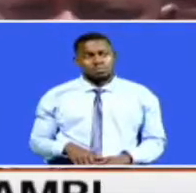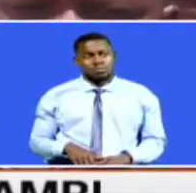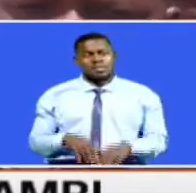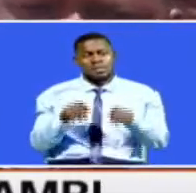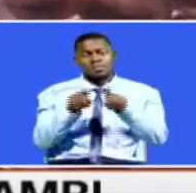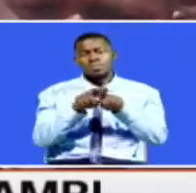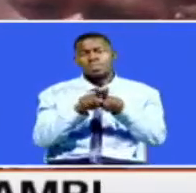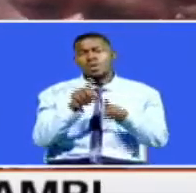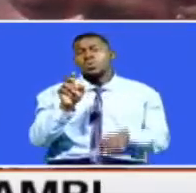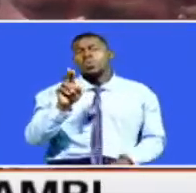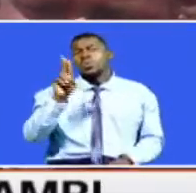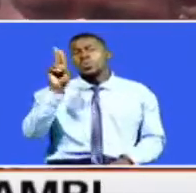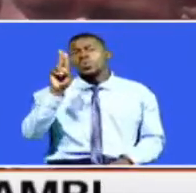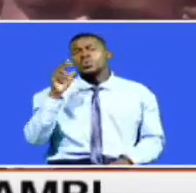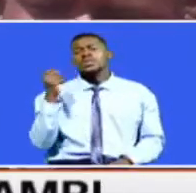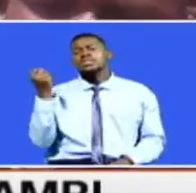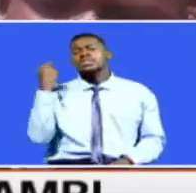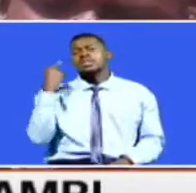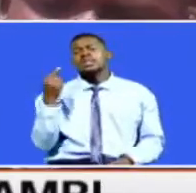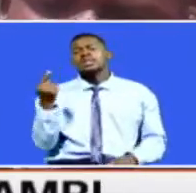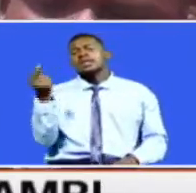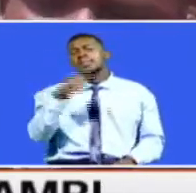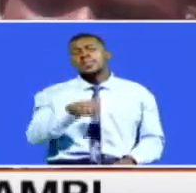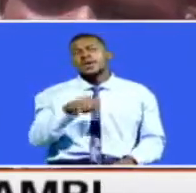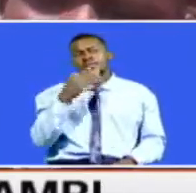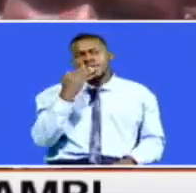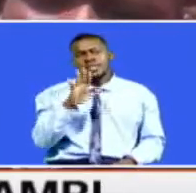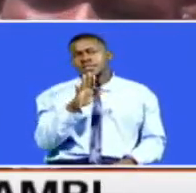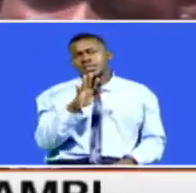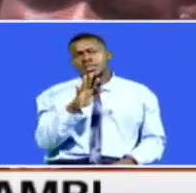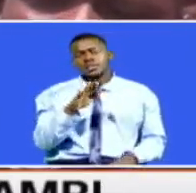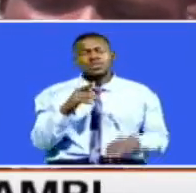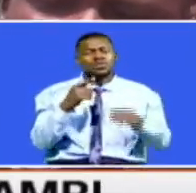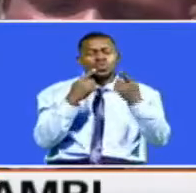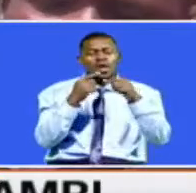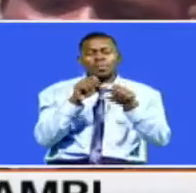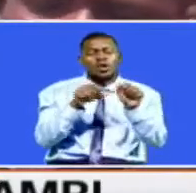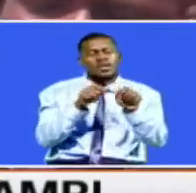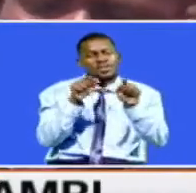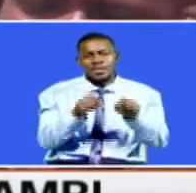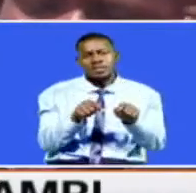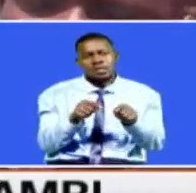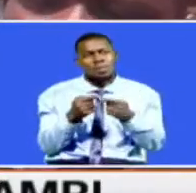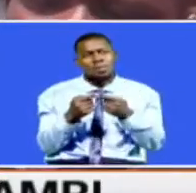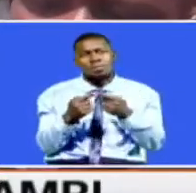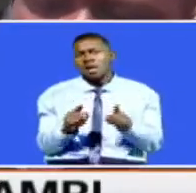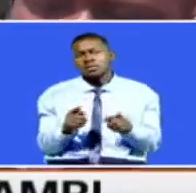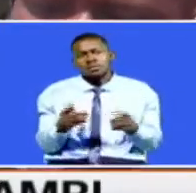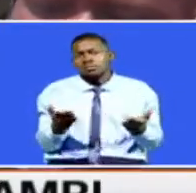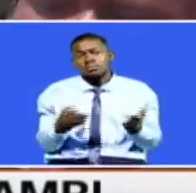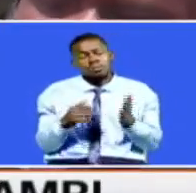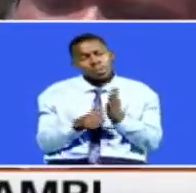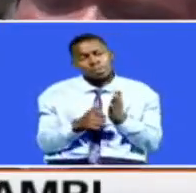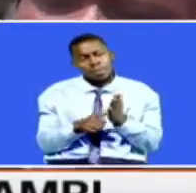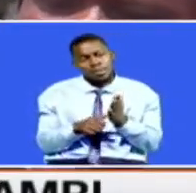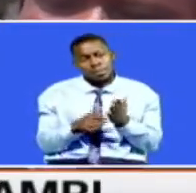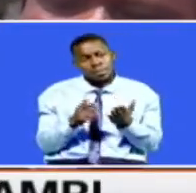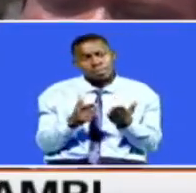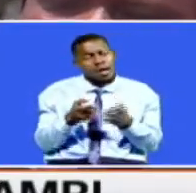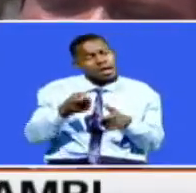juzi, ameenda kule Ukambani. He is a retired president. We have never seen a retired president who comes back actively in politics. Who